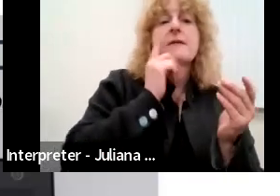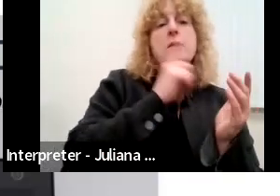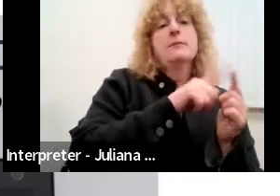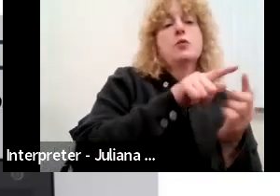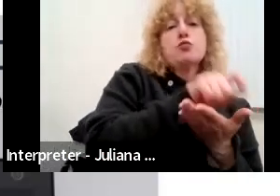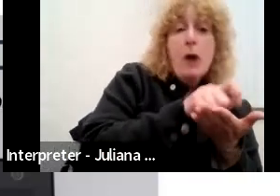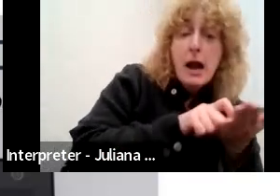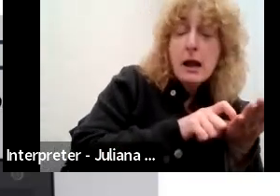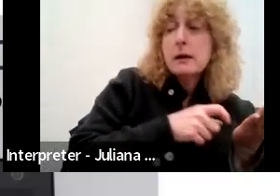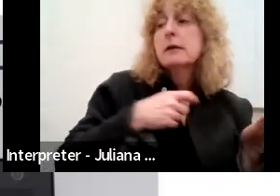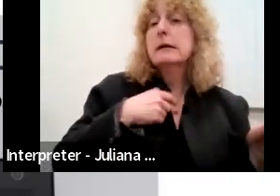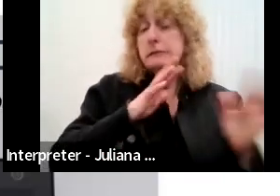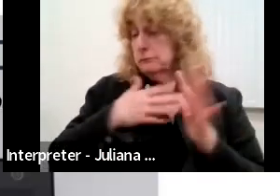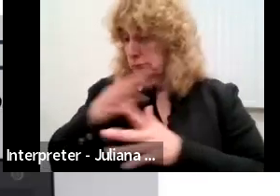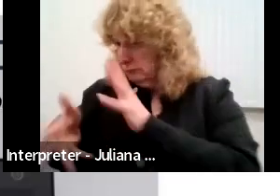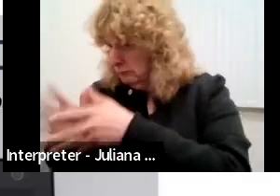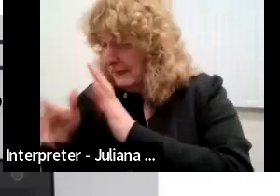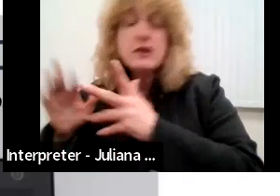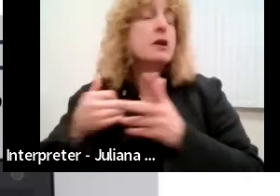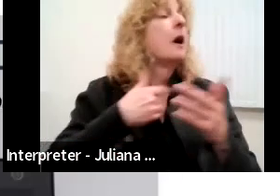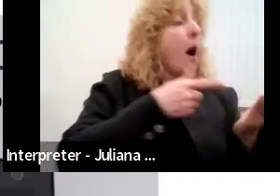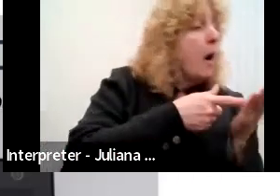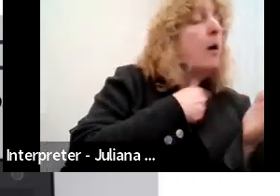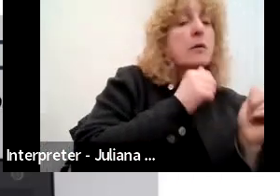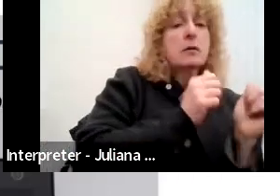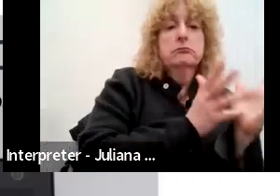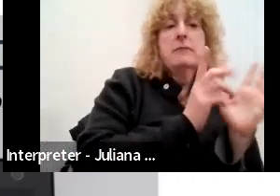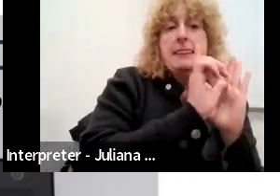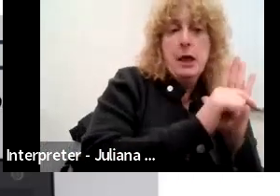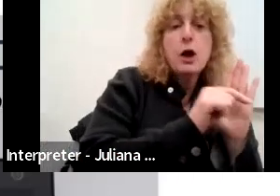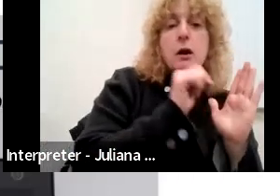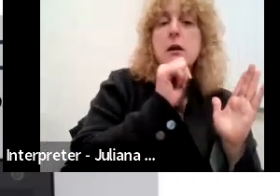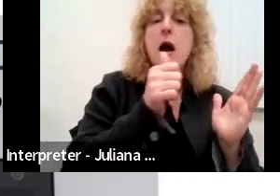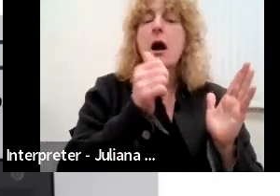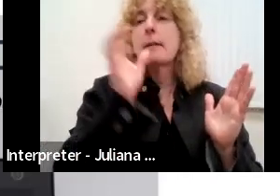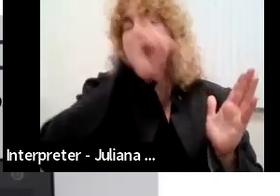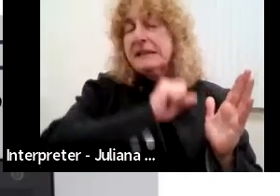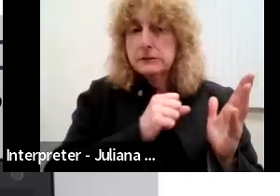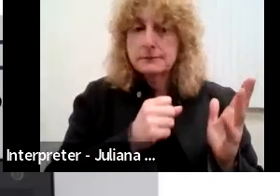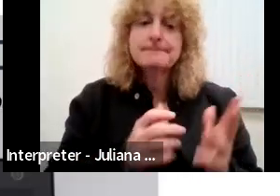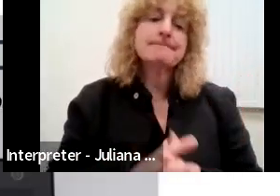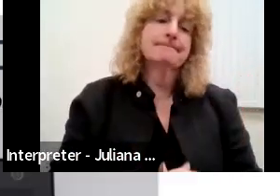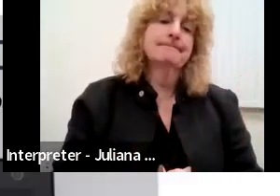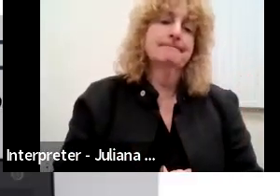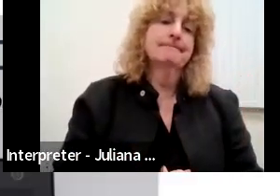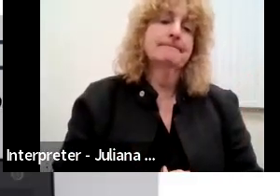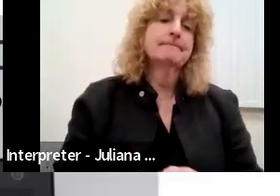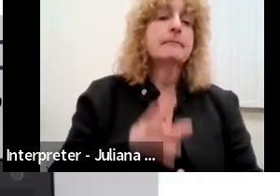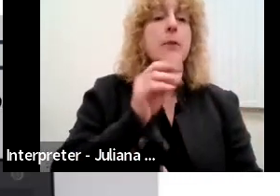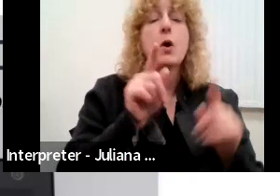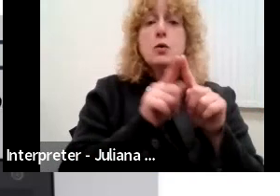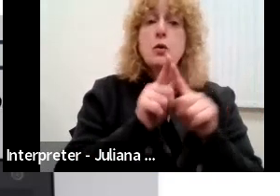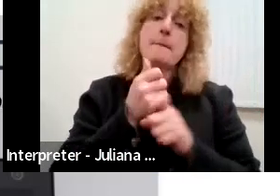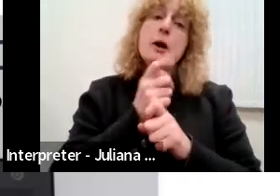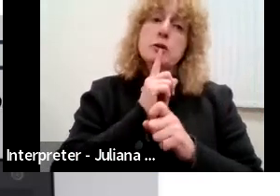and then me and him can have that conversation later and it just doesn't go missed. And then just making sure